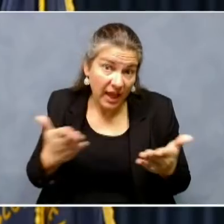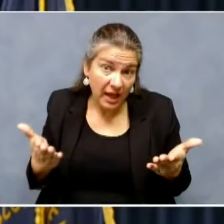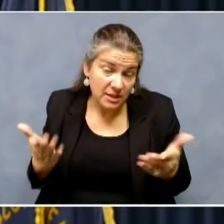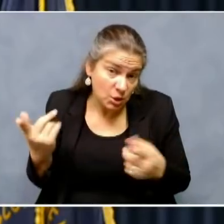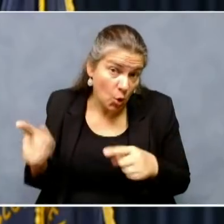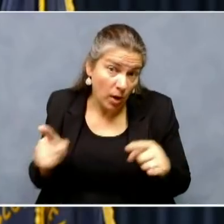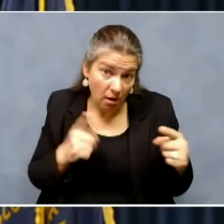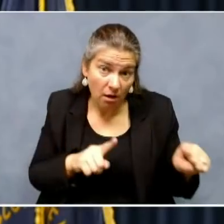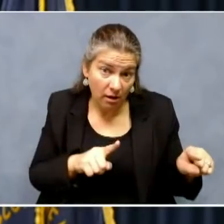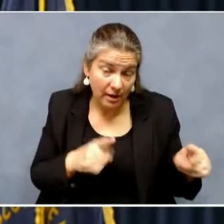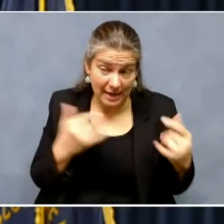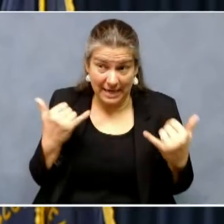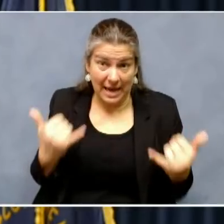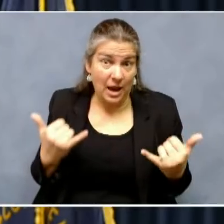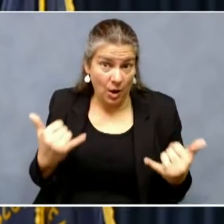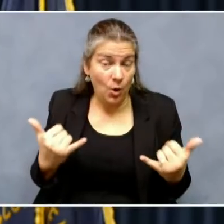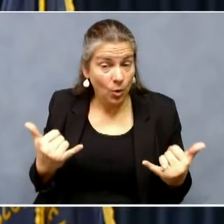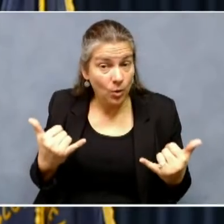on right now, and